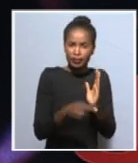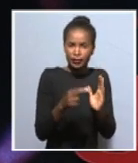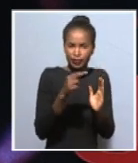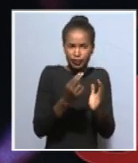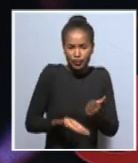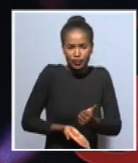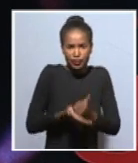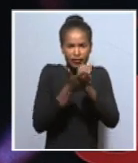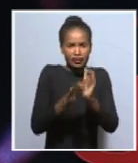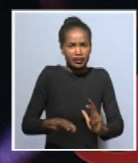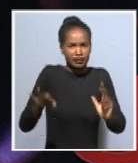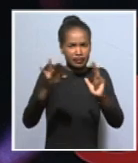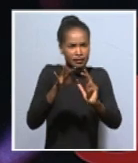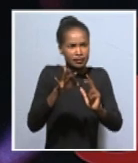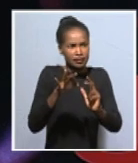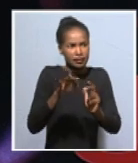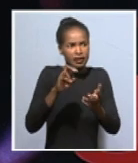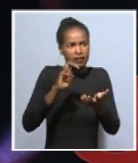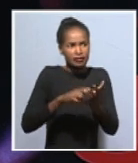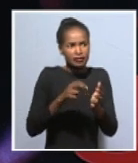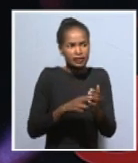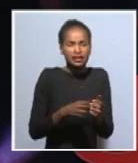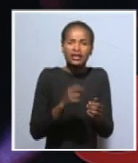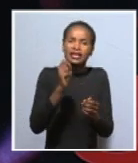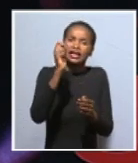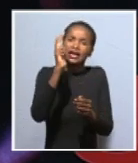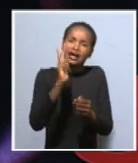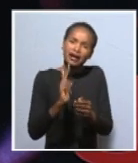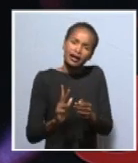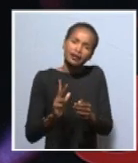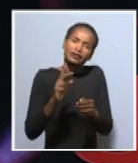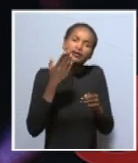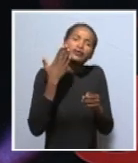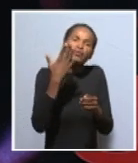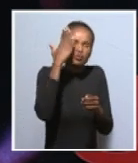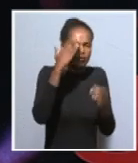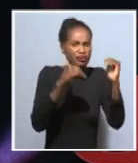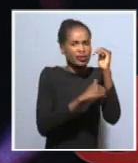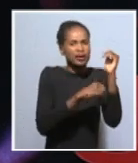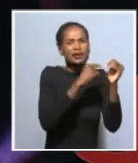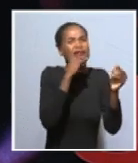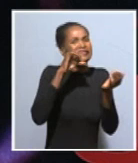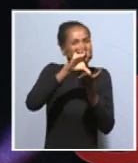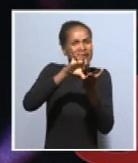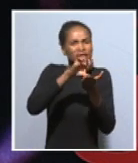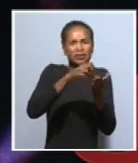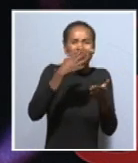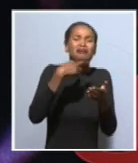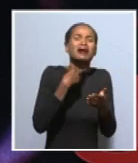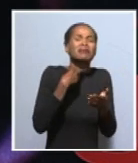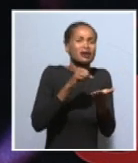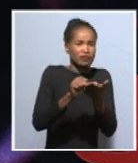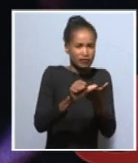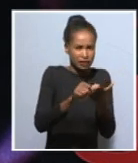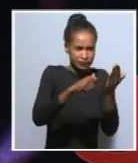is the listing of clients who are in arrears on a credit bureau. Now, normally we would expect,